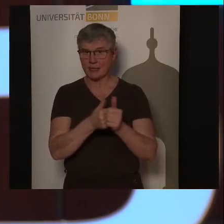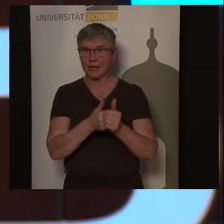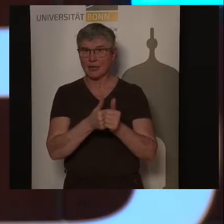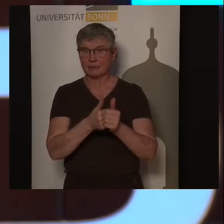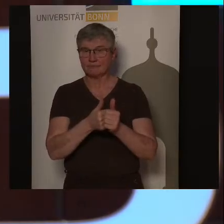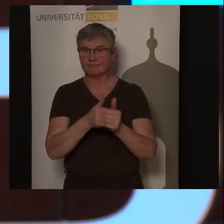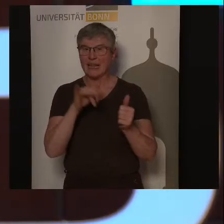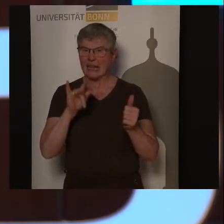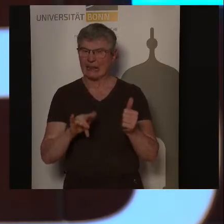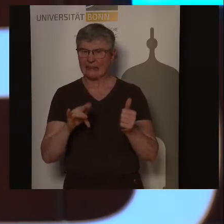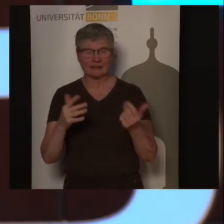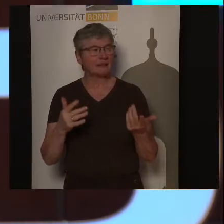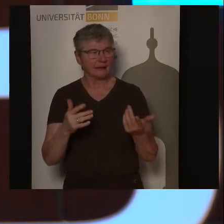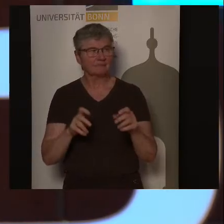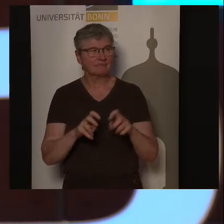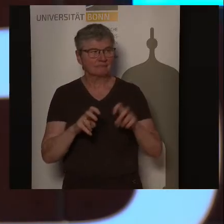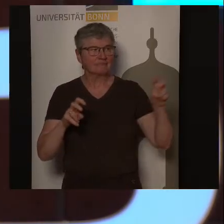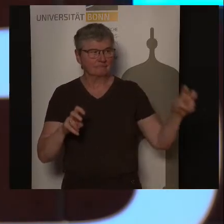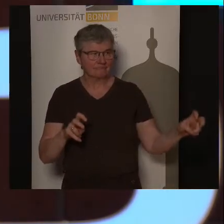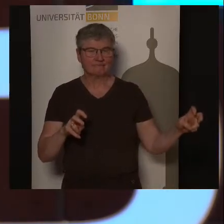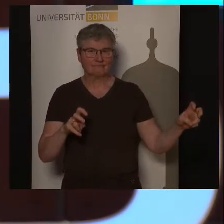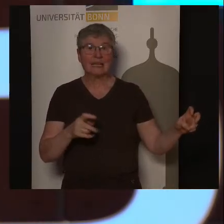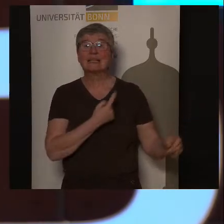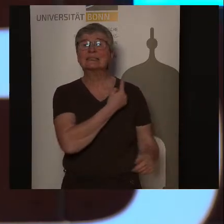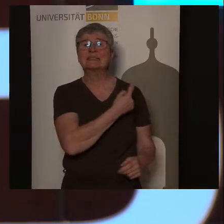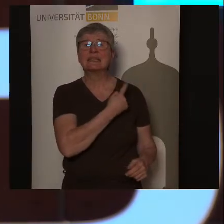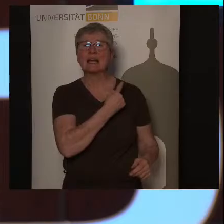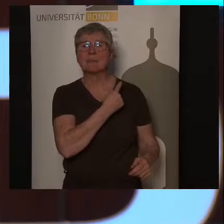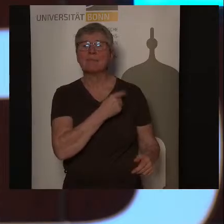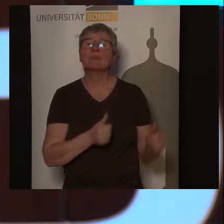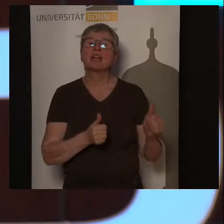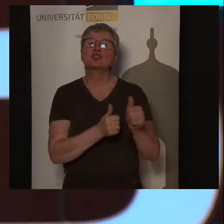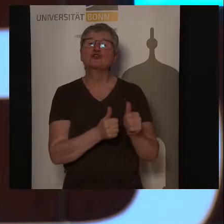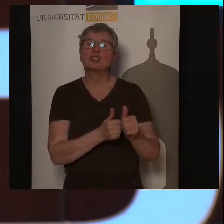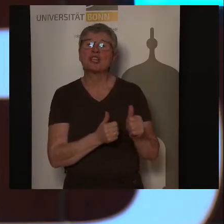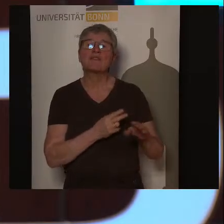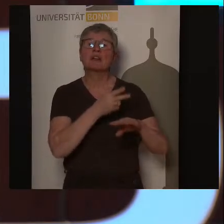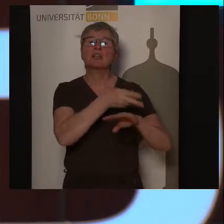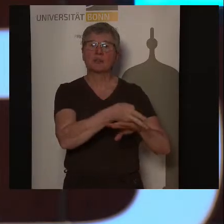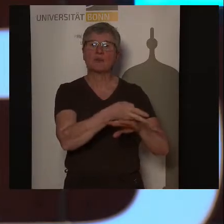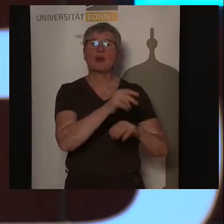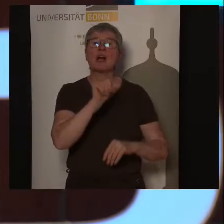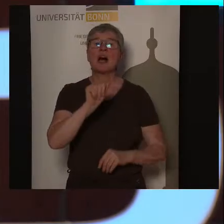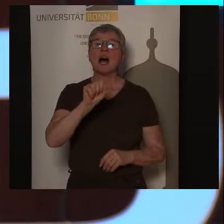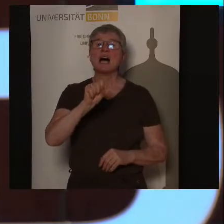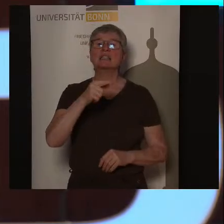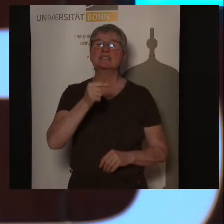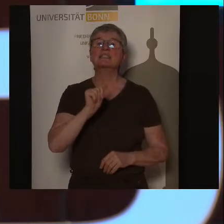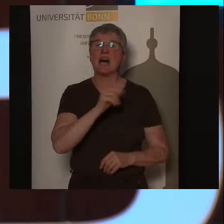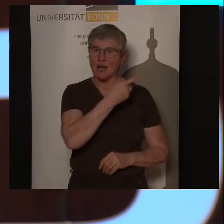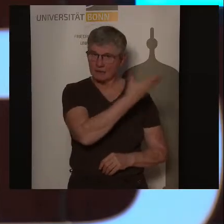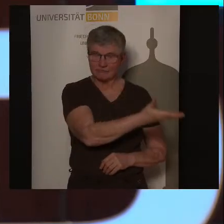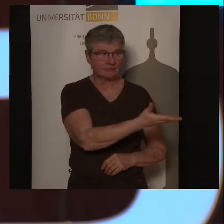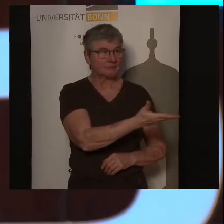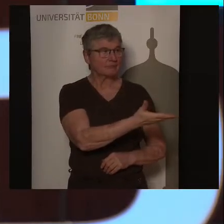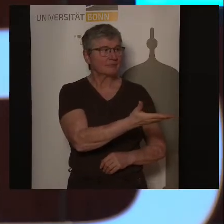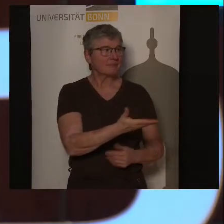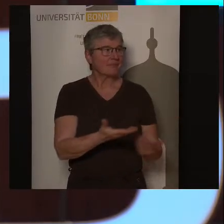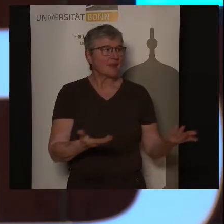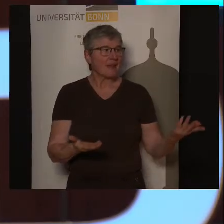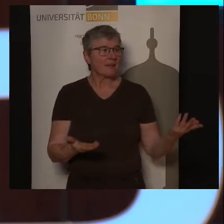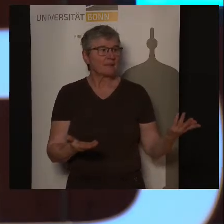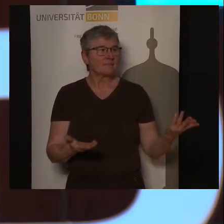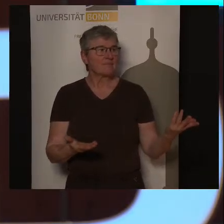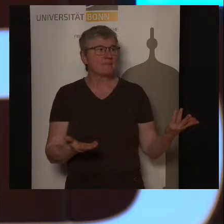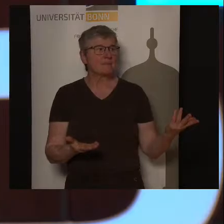university. One of them is also sitting next to me. She is deputy chair of